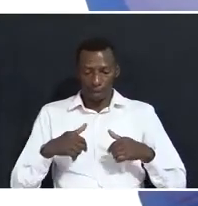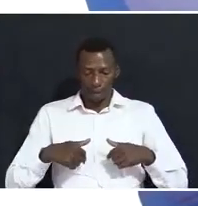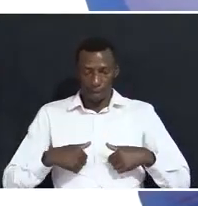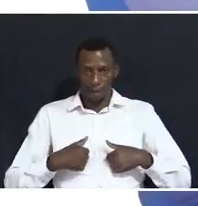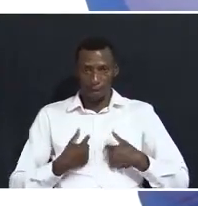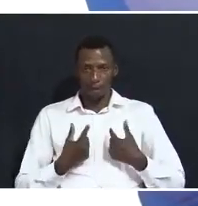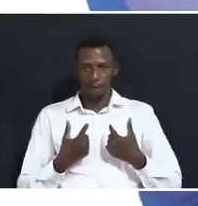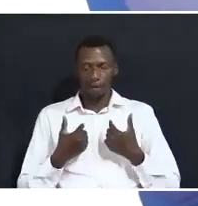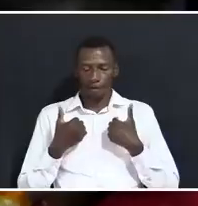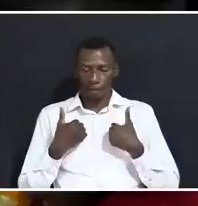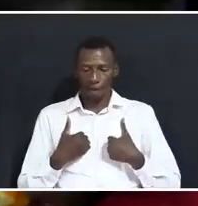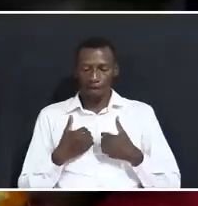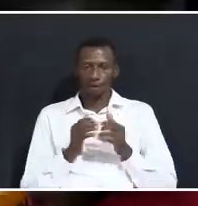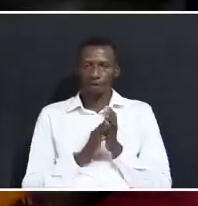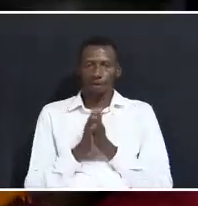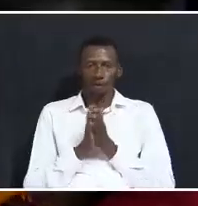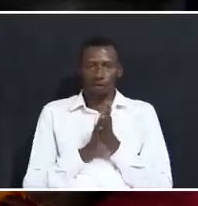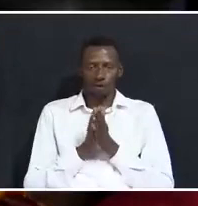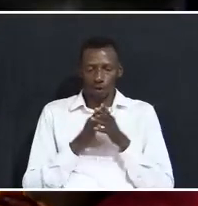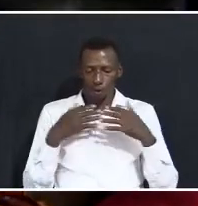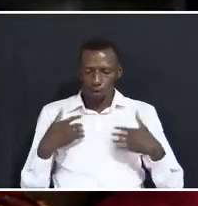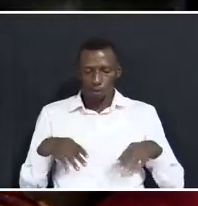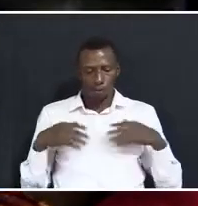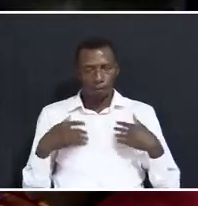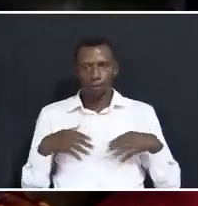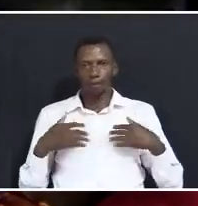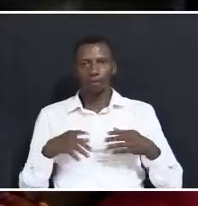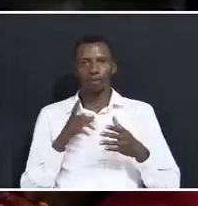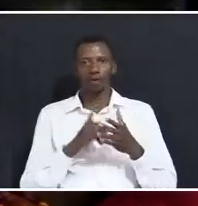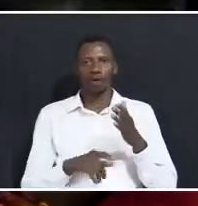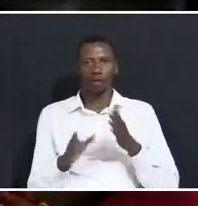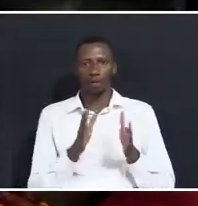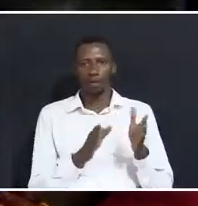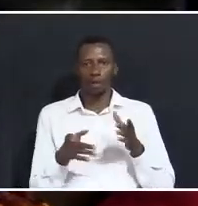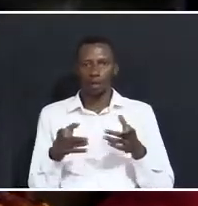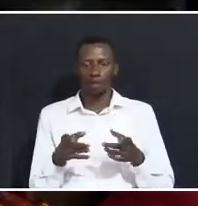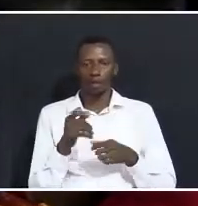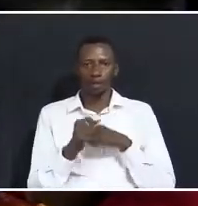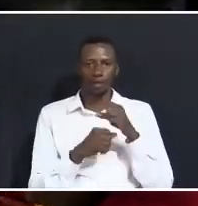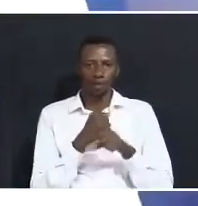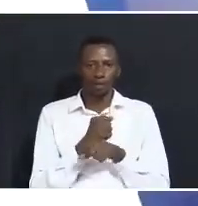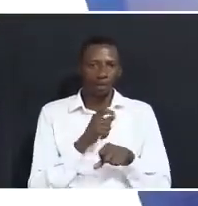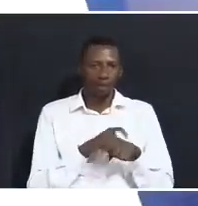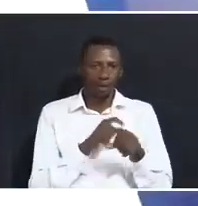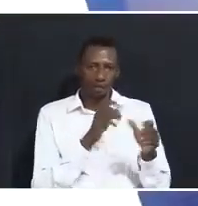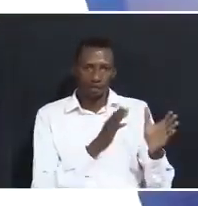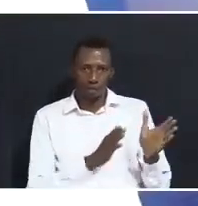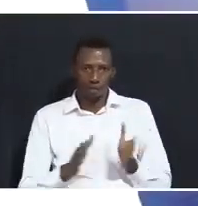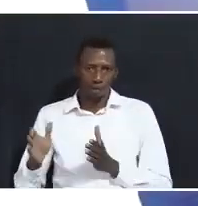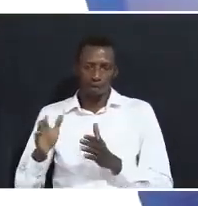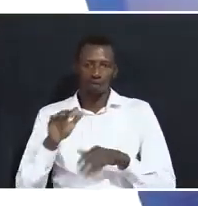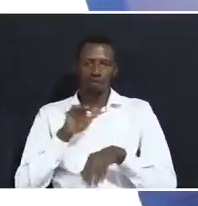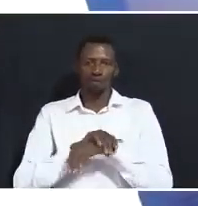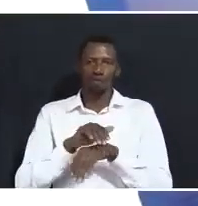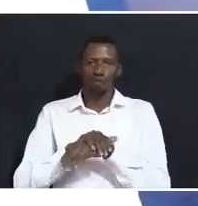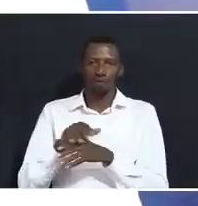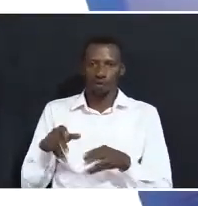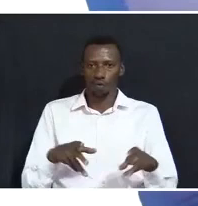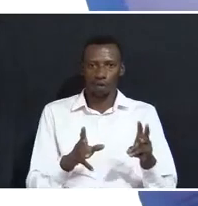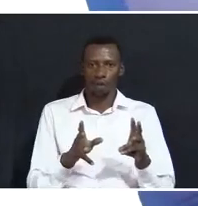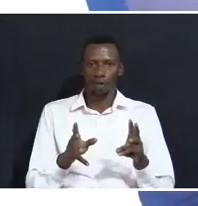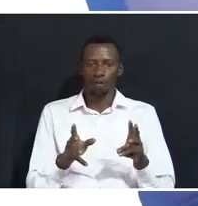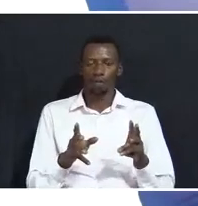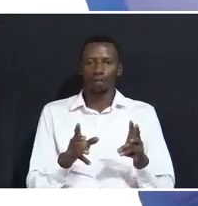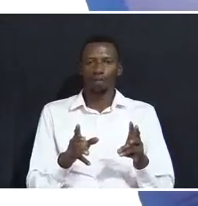what we are about to do this year as we get organized in a good way. And as all of us are reading from the same